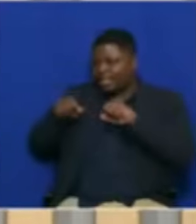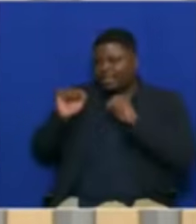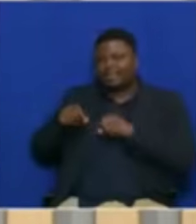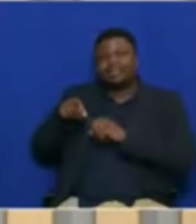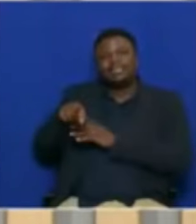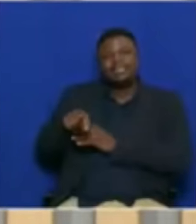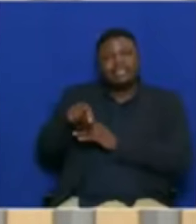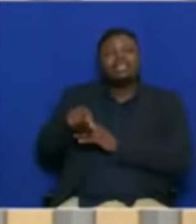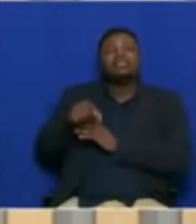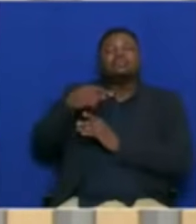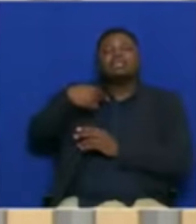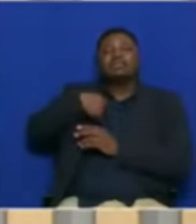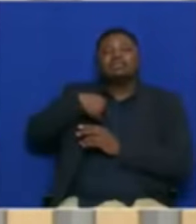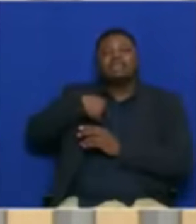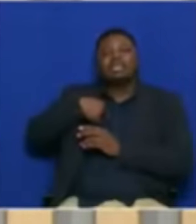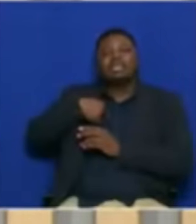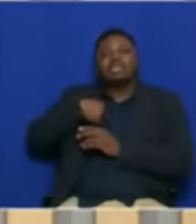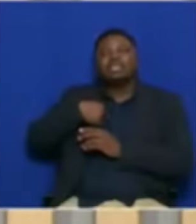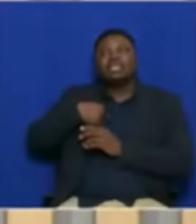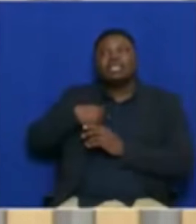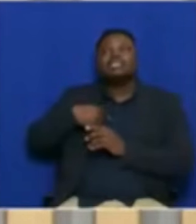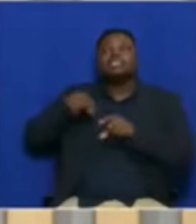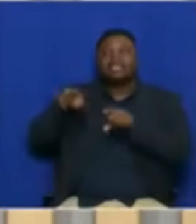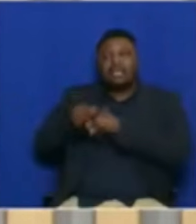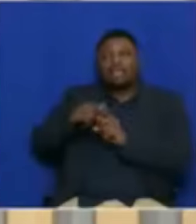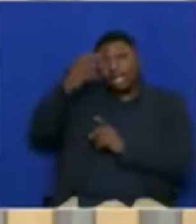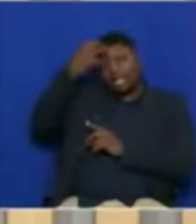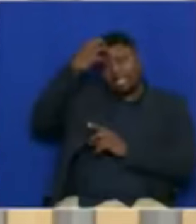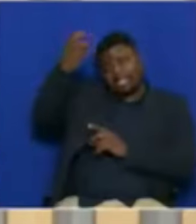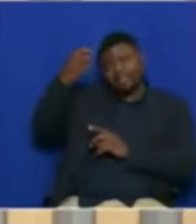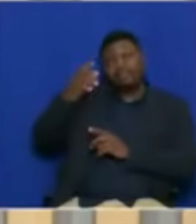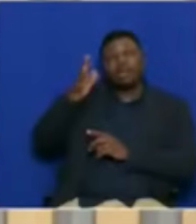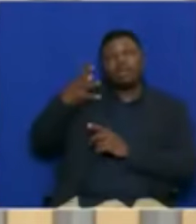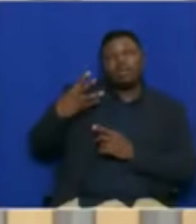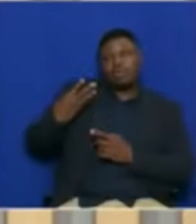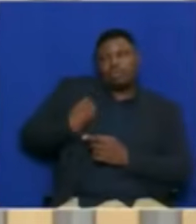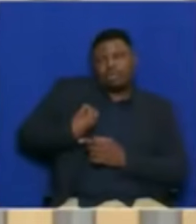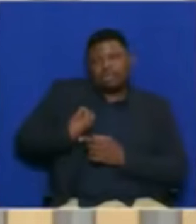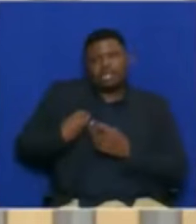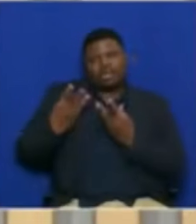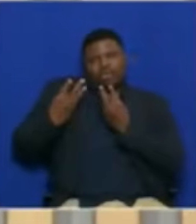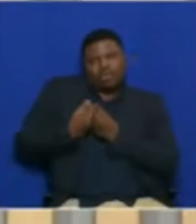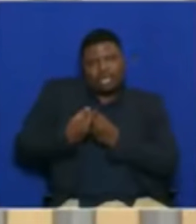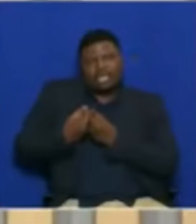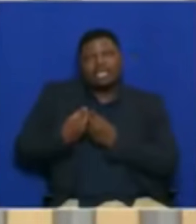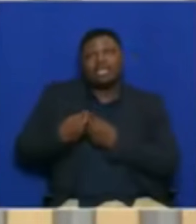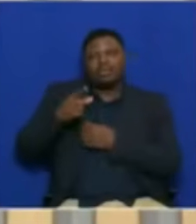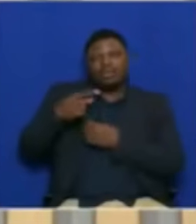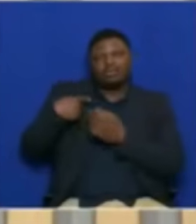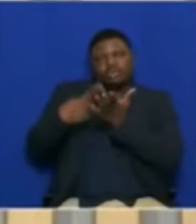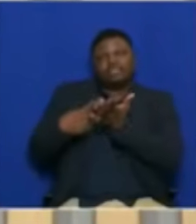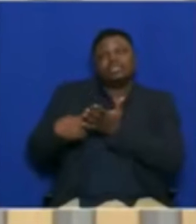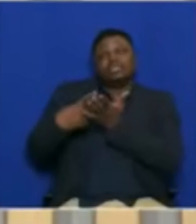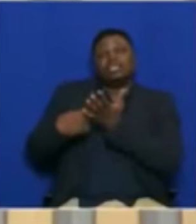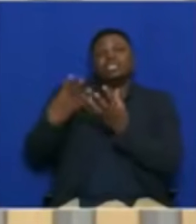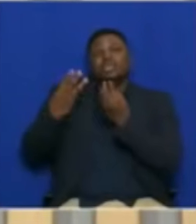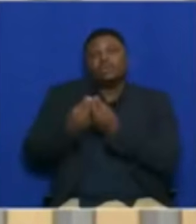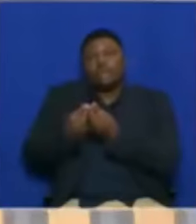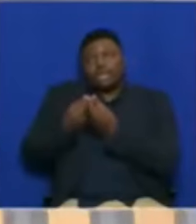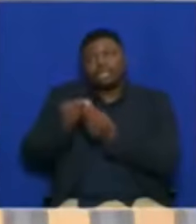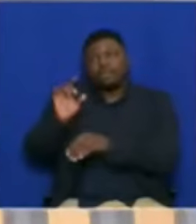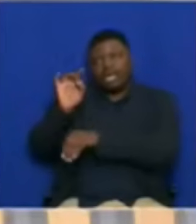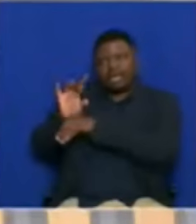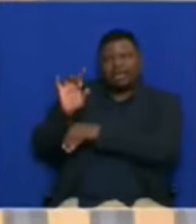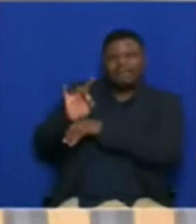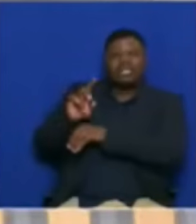chief would have been there with me while we discussed it, and then I would have said it like that. Okay. Yeah. And then another question before we